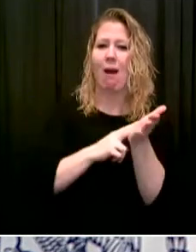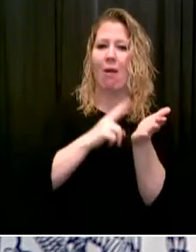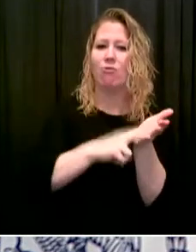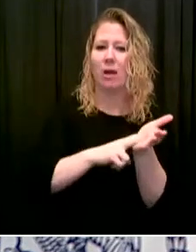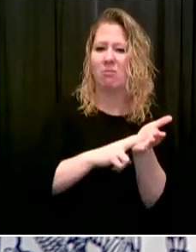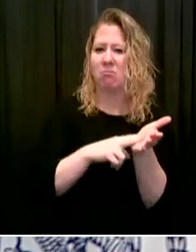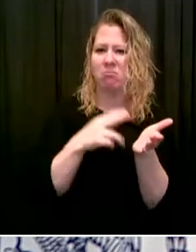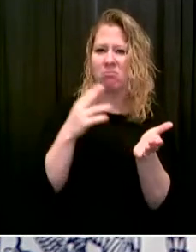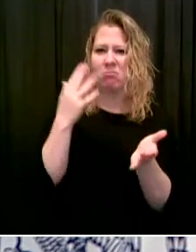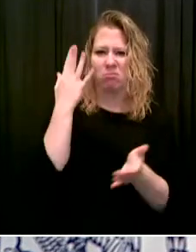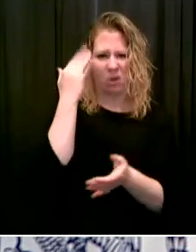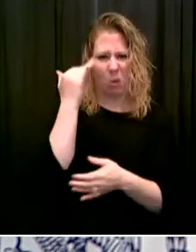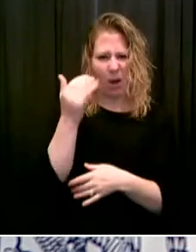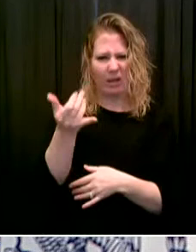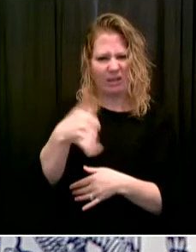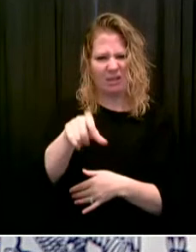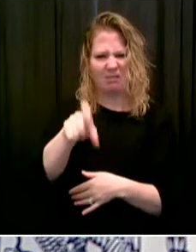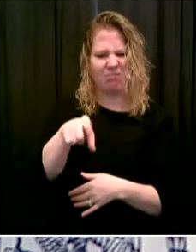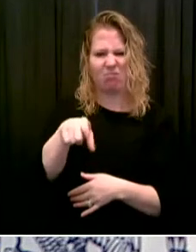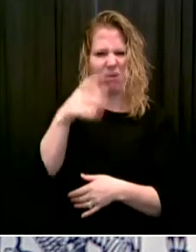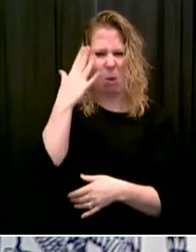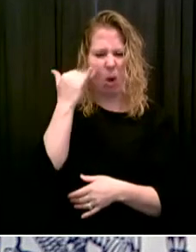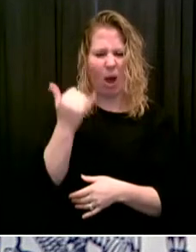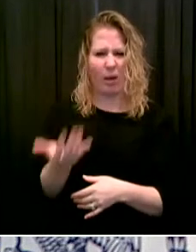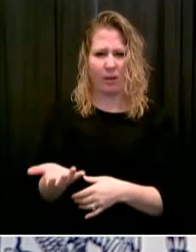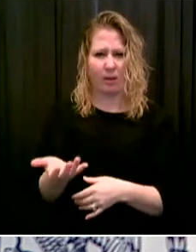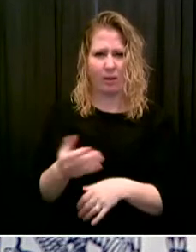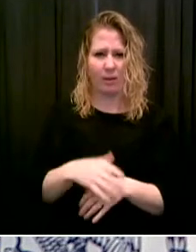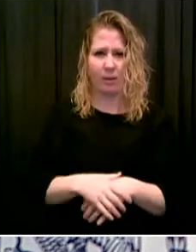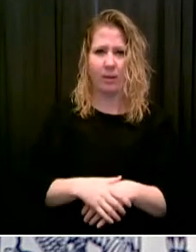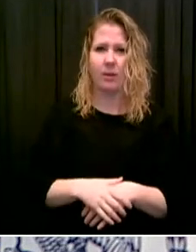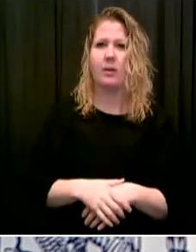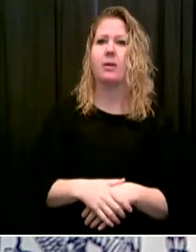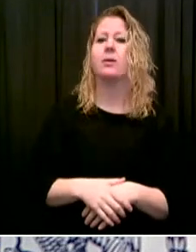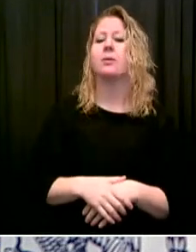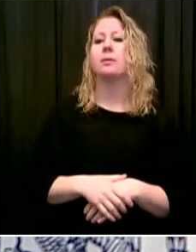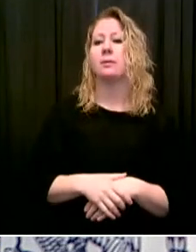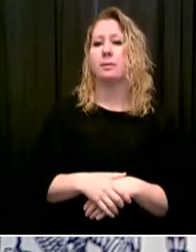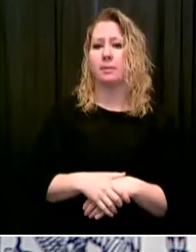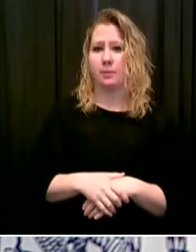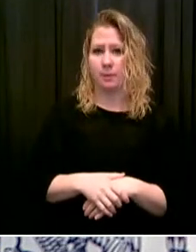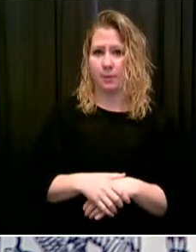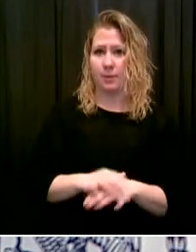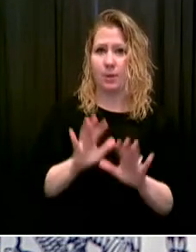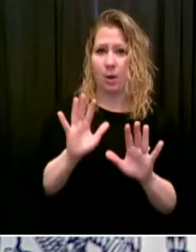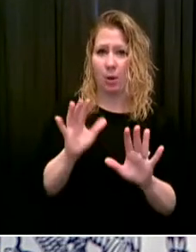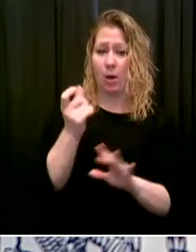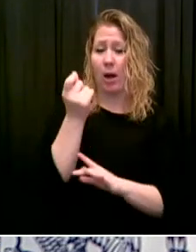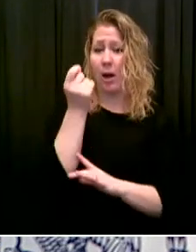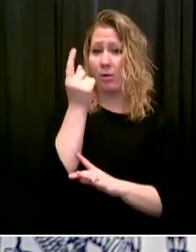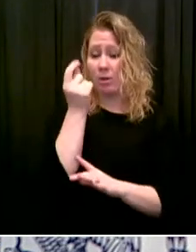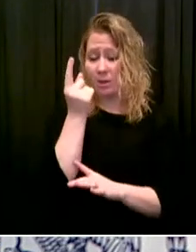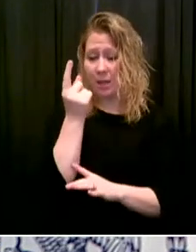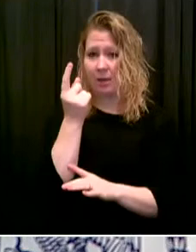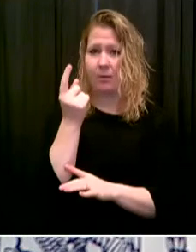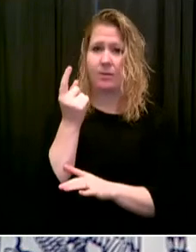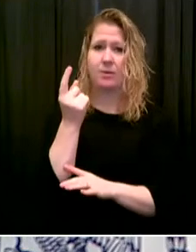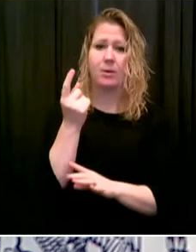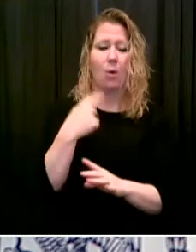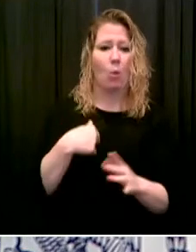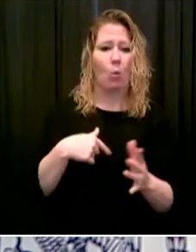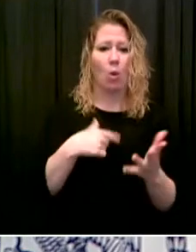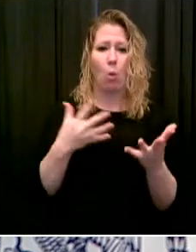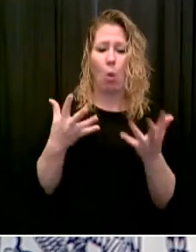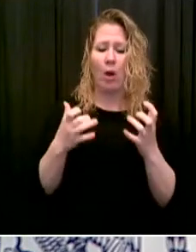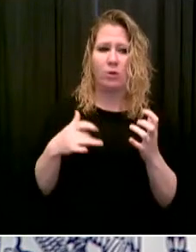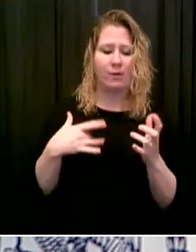point? The question is always going to be what we need ready in the event of any resurgence. I